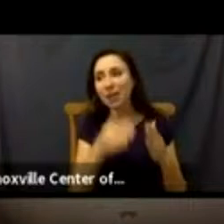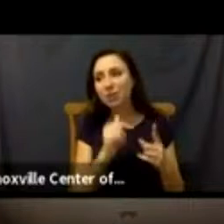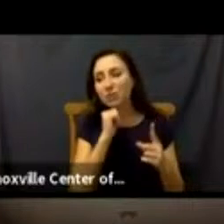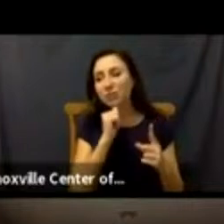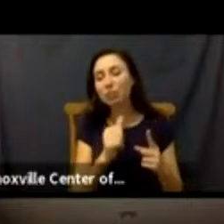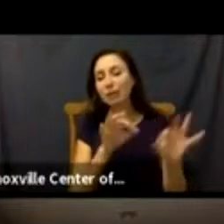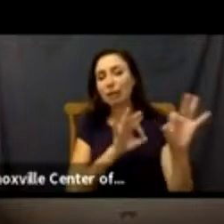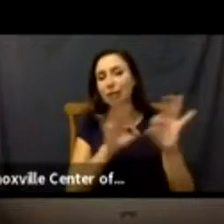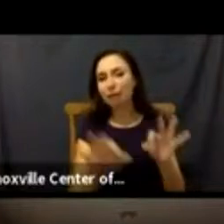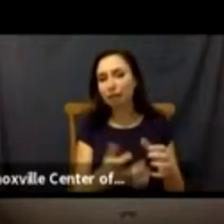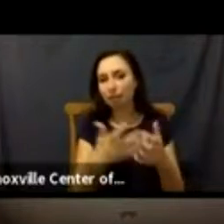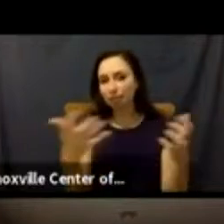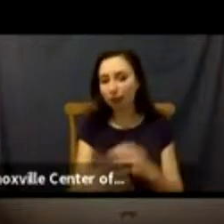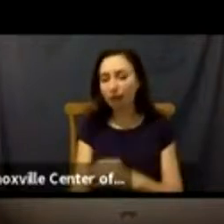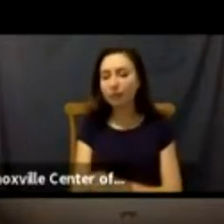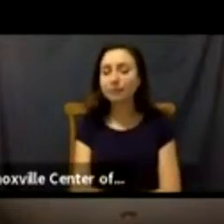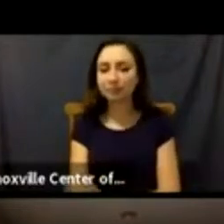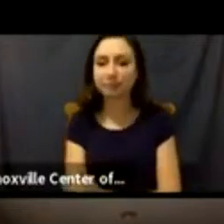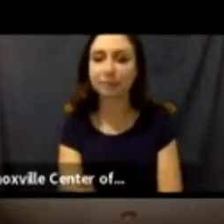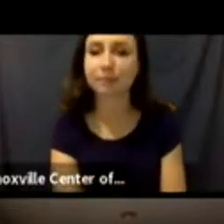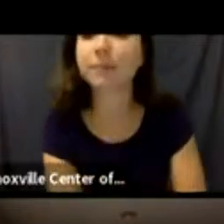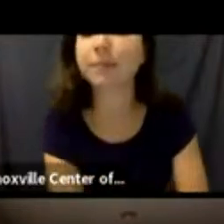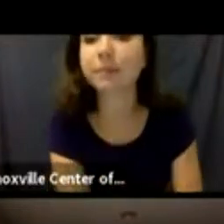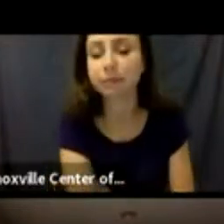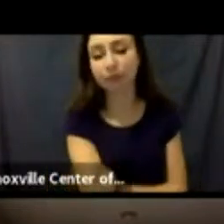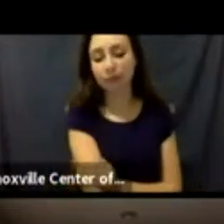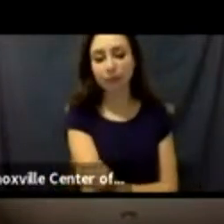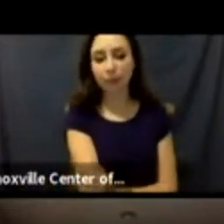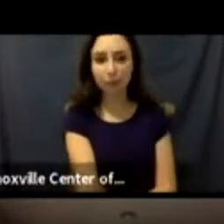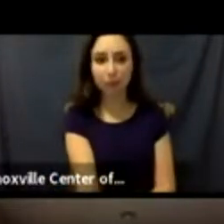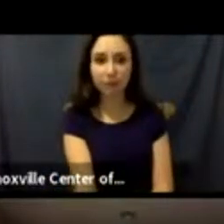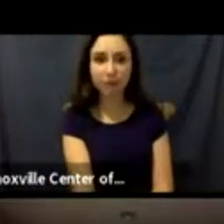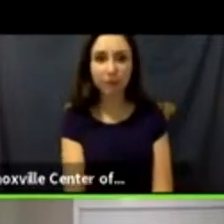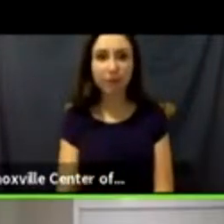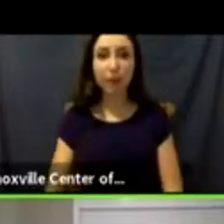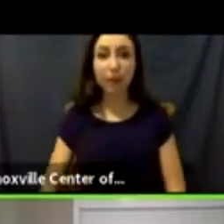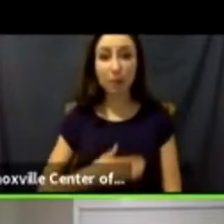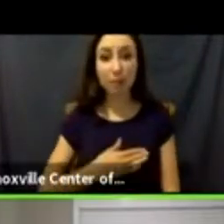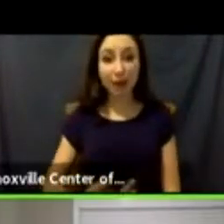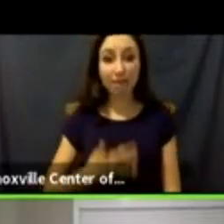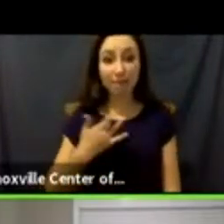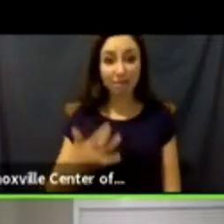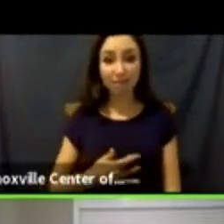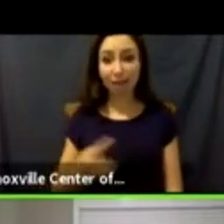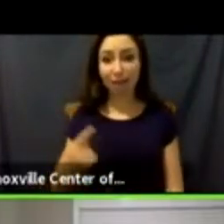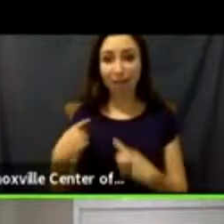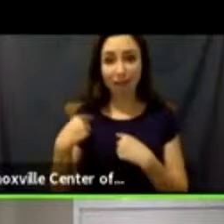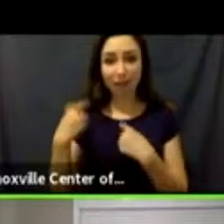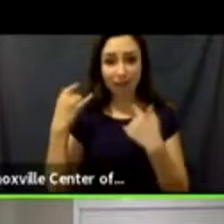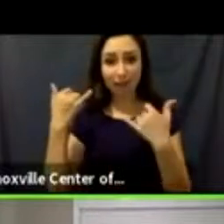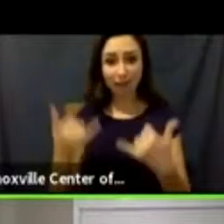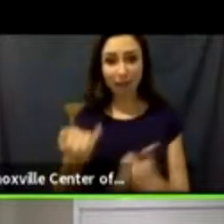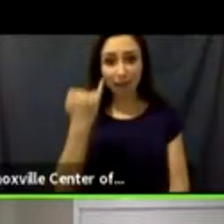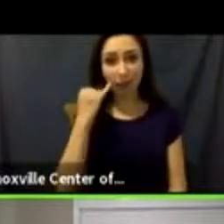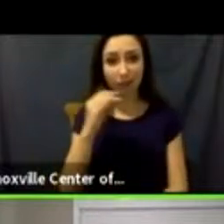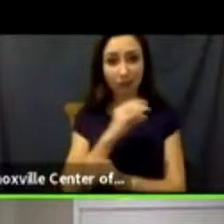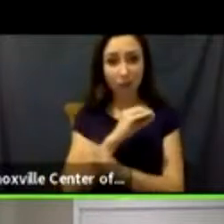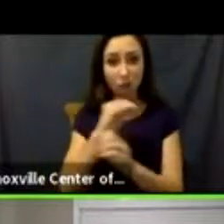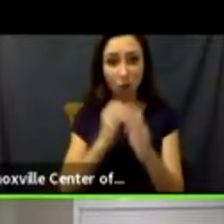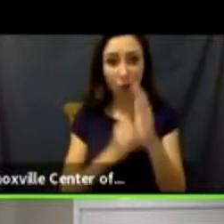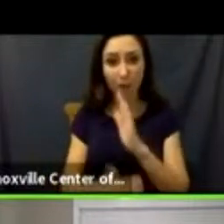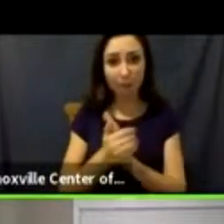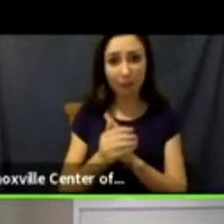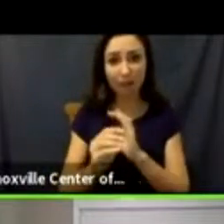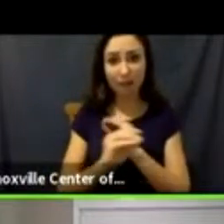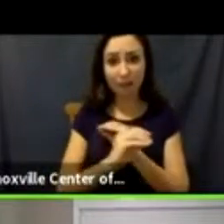lot. In my inclination thus far has been that if there's no amendments and nothing